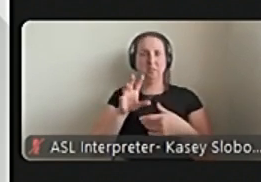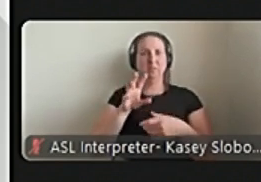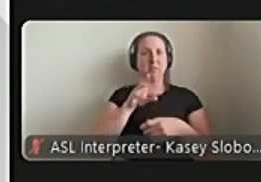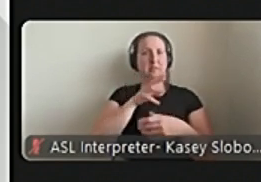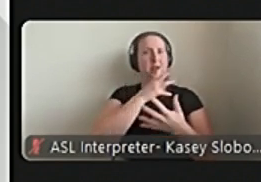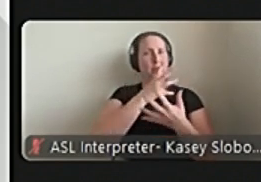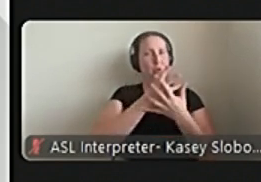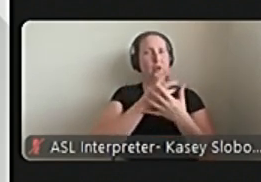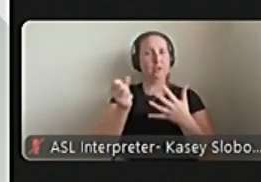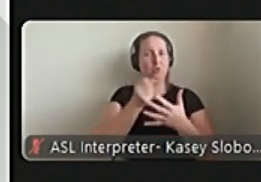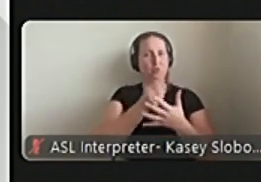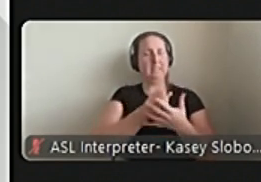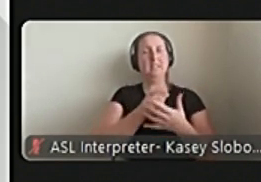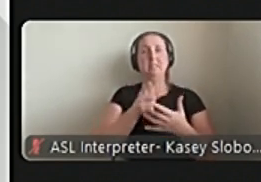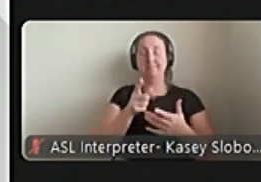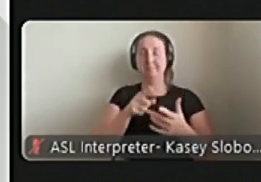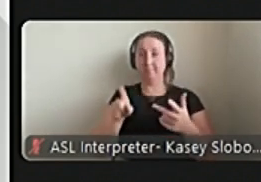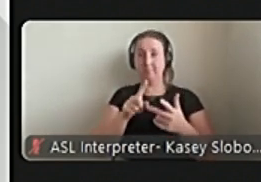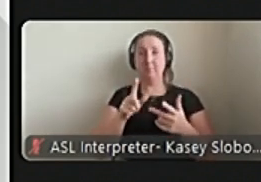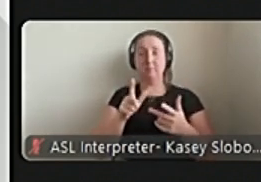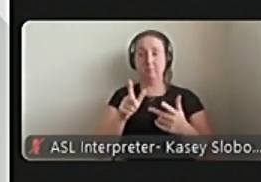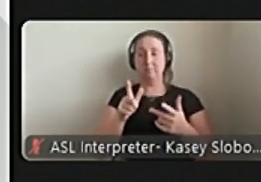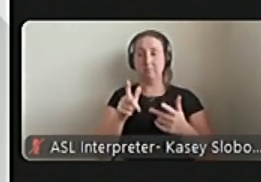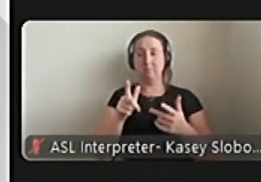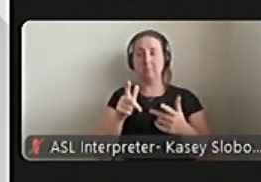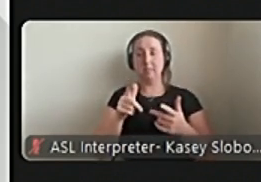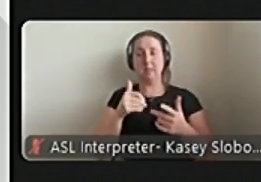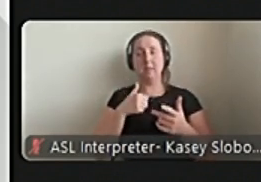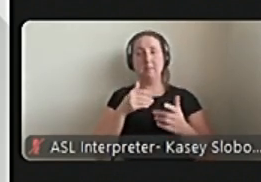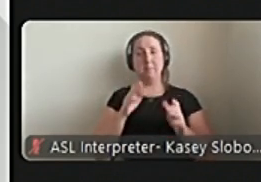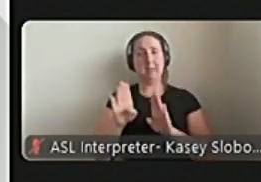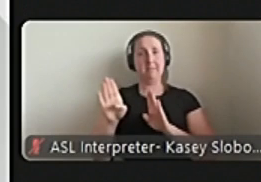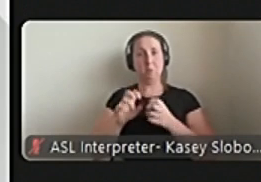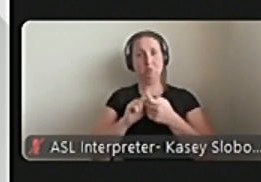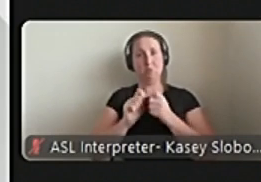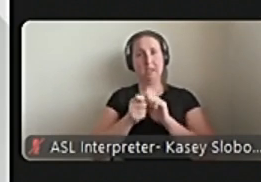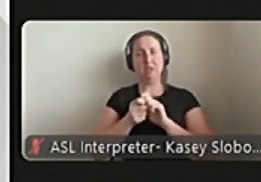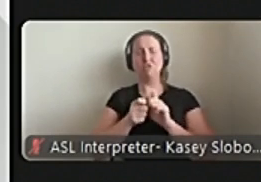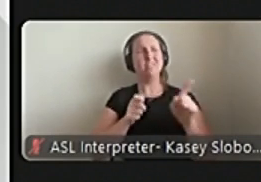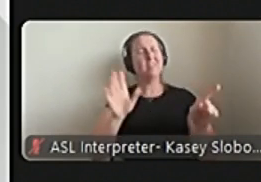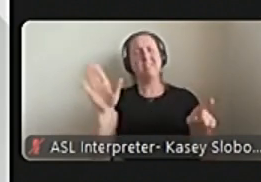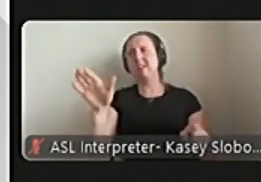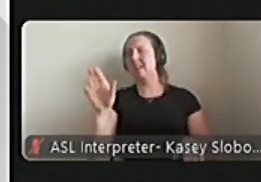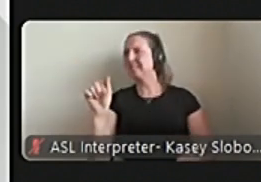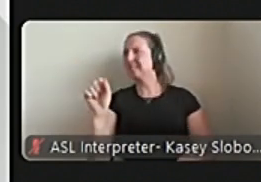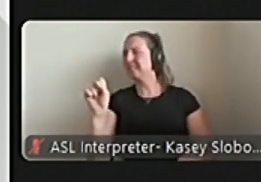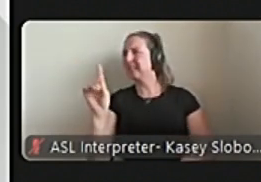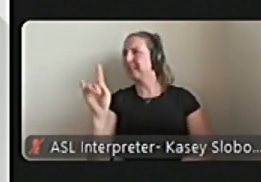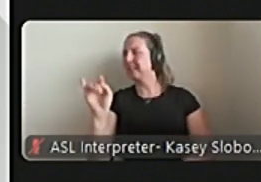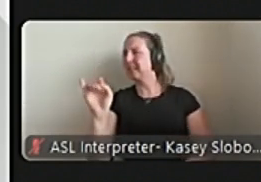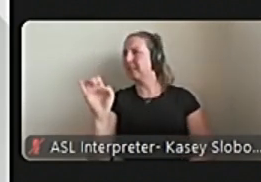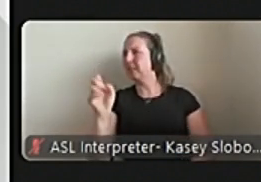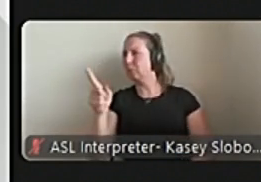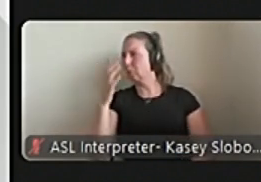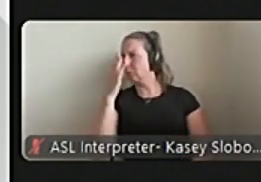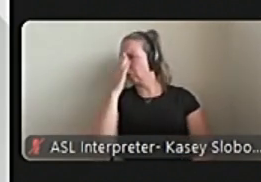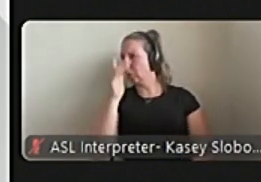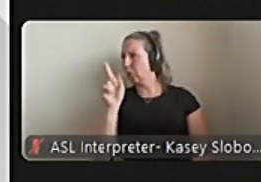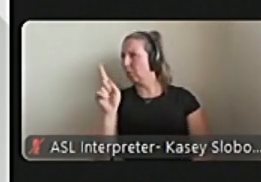there anyone looking at those behavioral changes? Do you know, and Sadie, question? if the folks that are incarcerated that, you know, because they